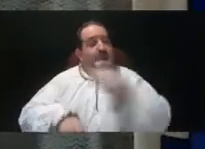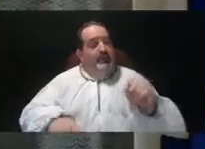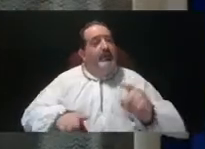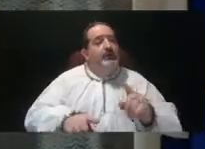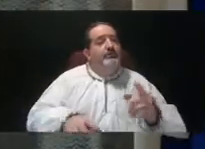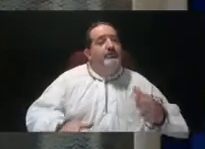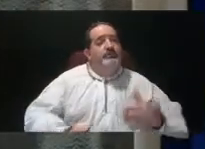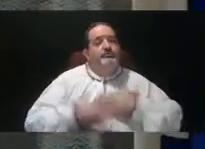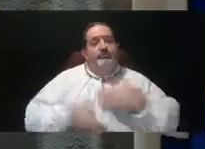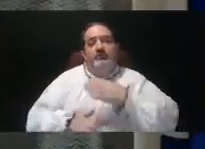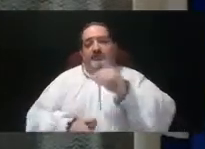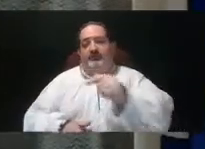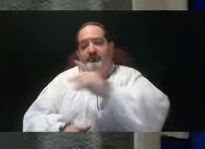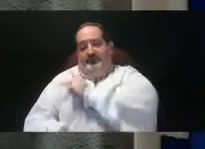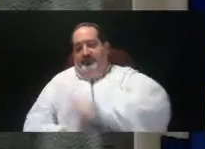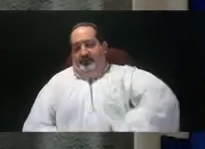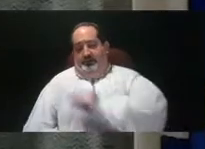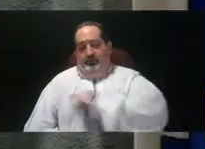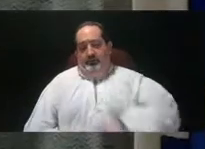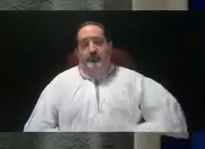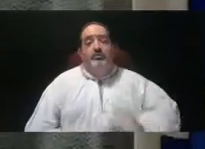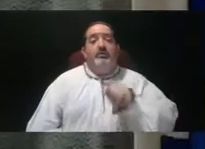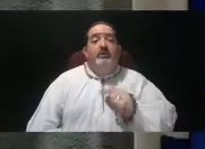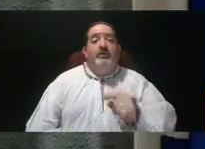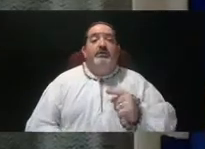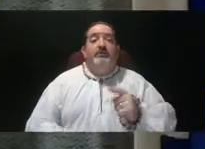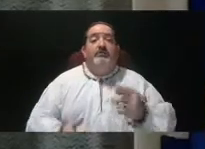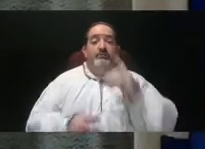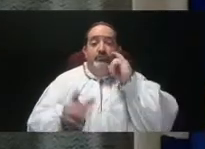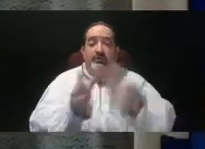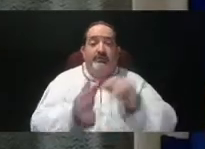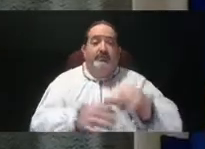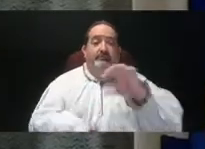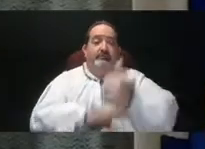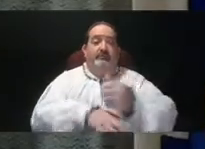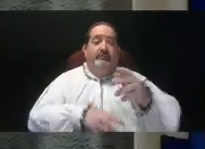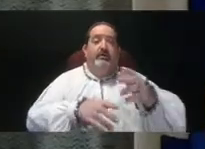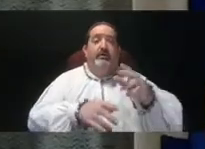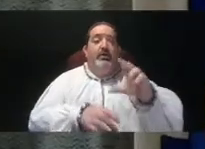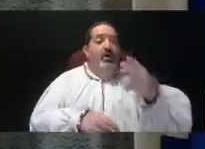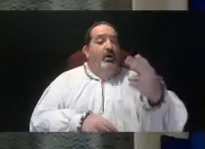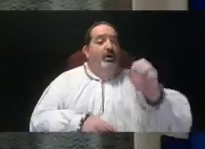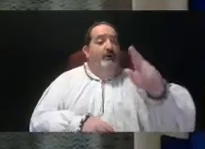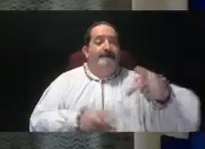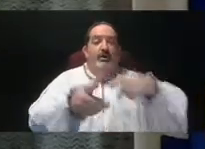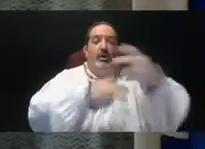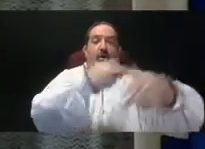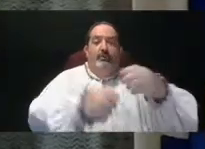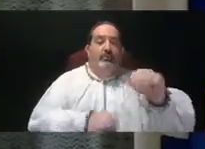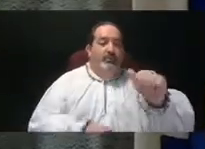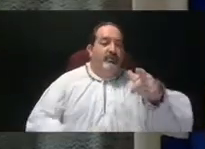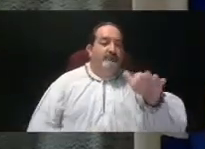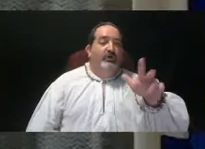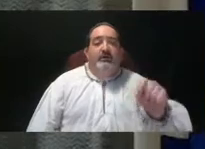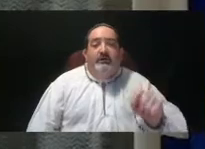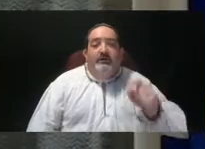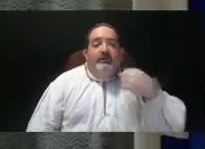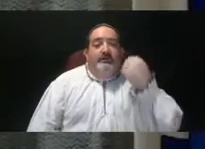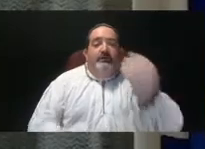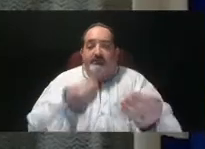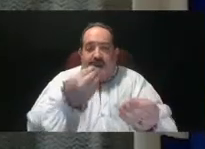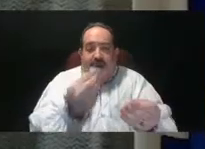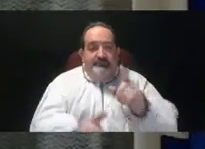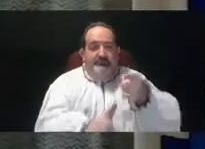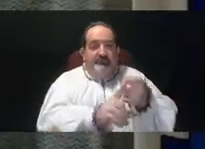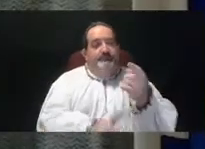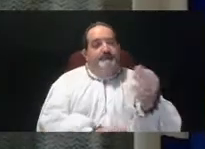such endeavor. Therefore was created the Order of the Harpe Argent, given by the Crown to recognize exceptional skill in a